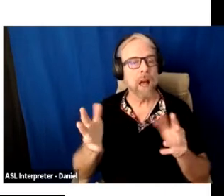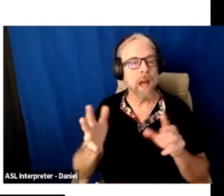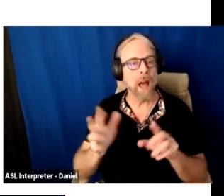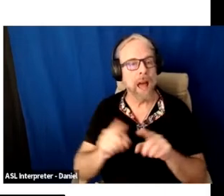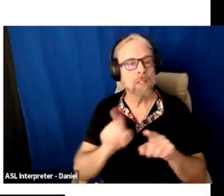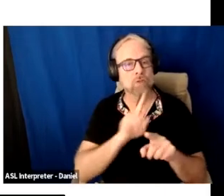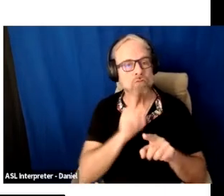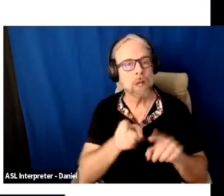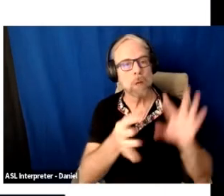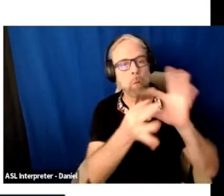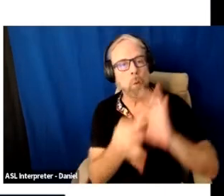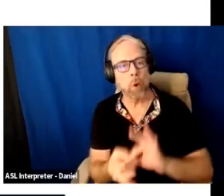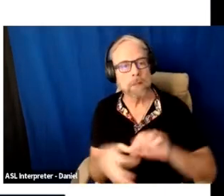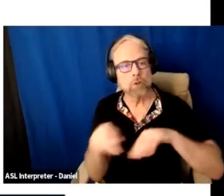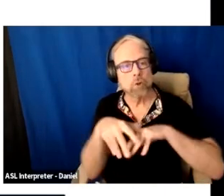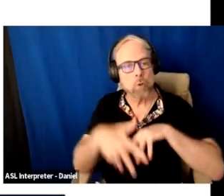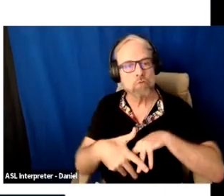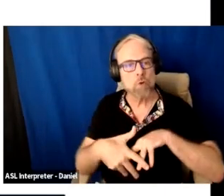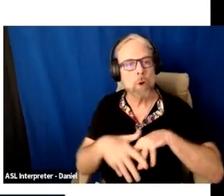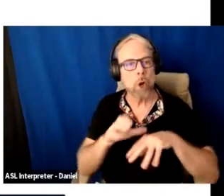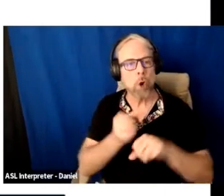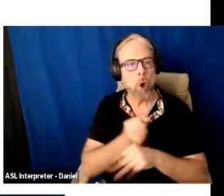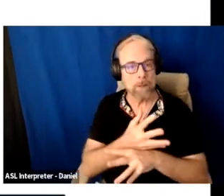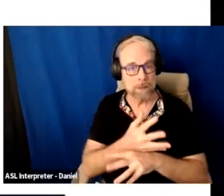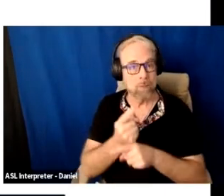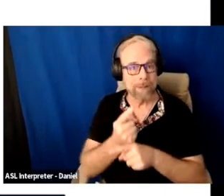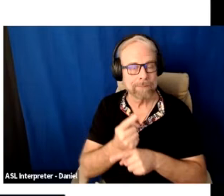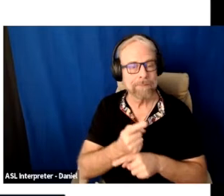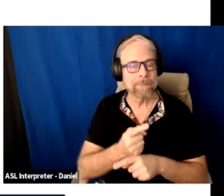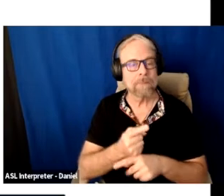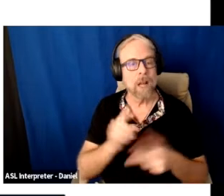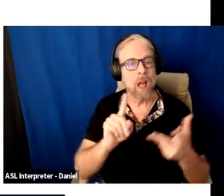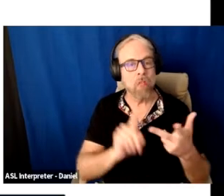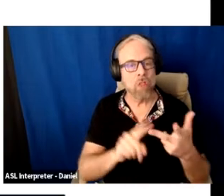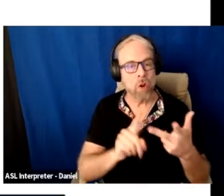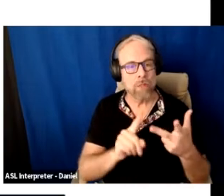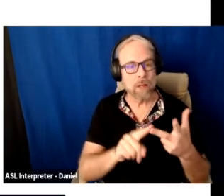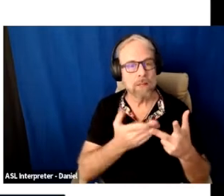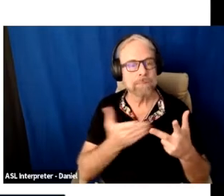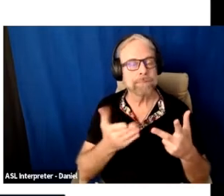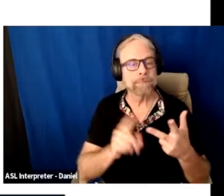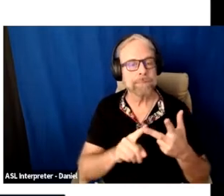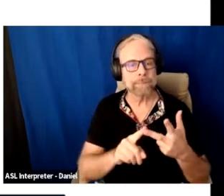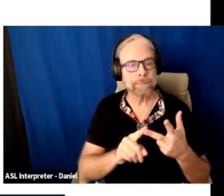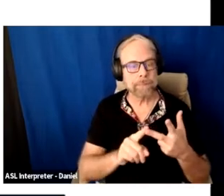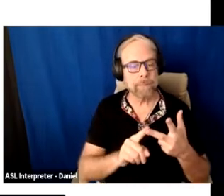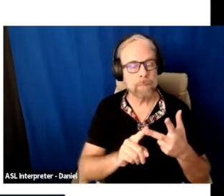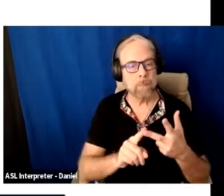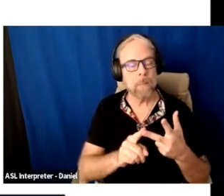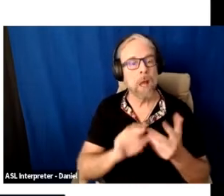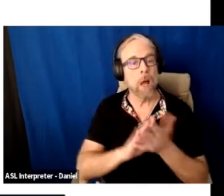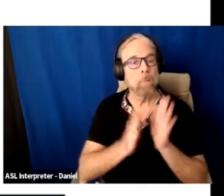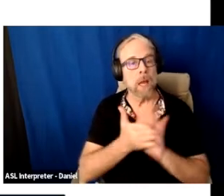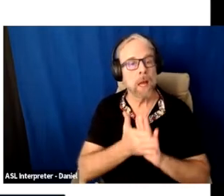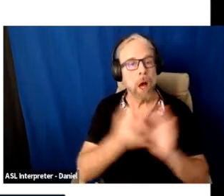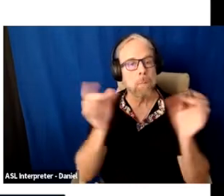root causes, right? The third thing is that becoming